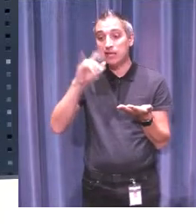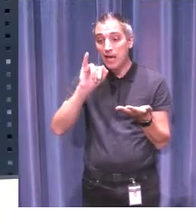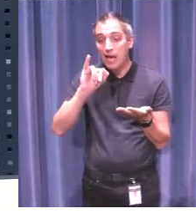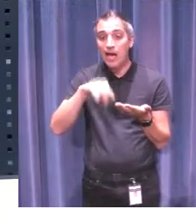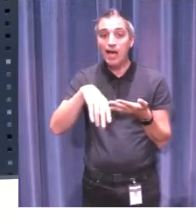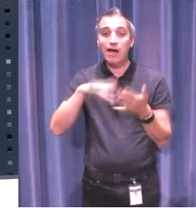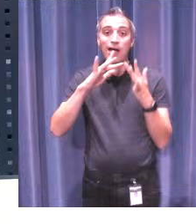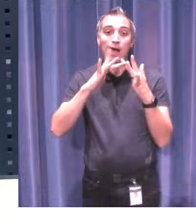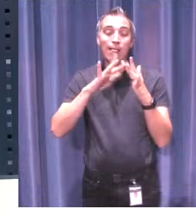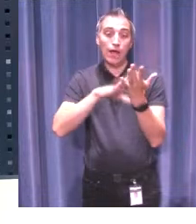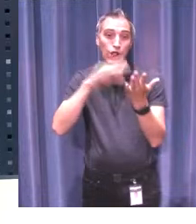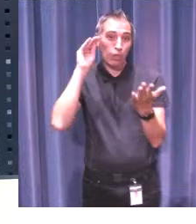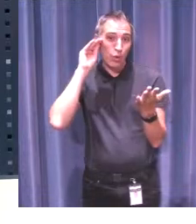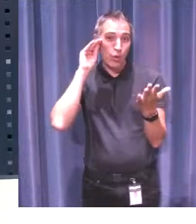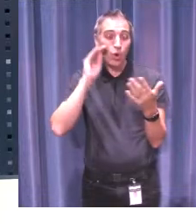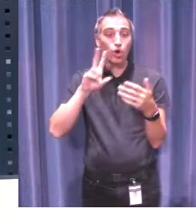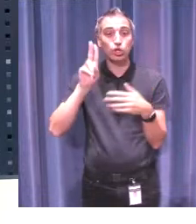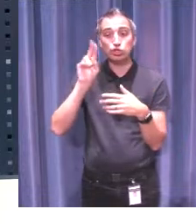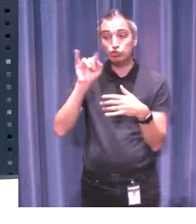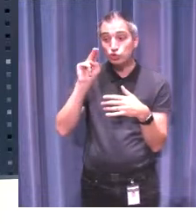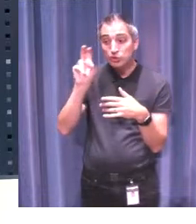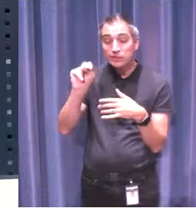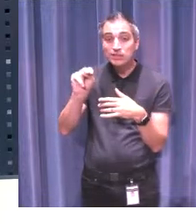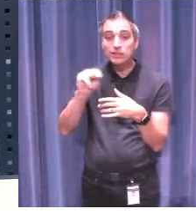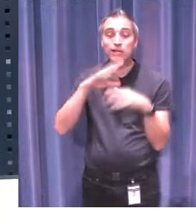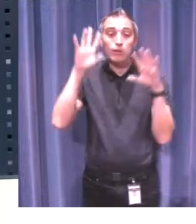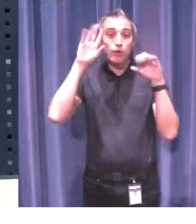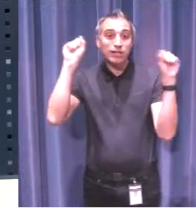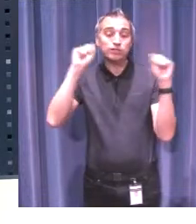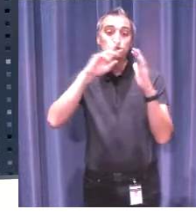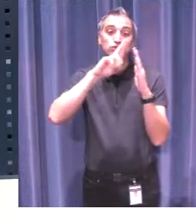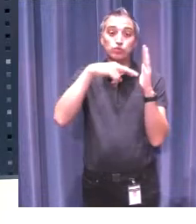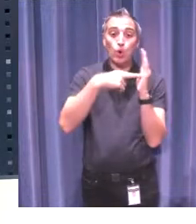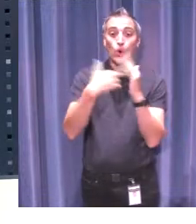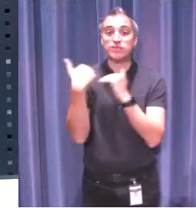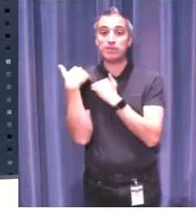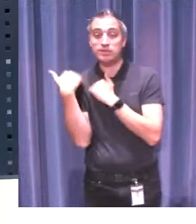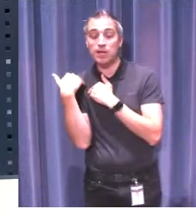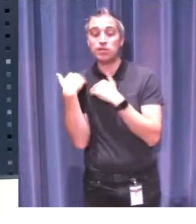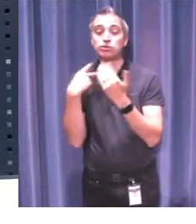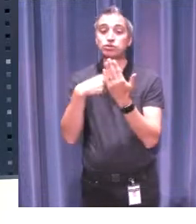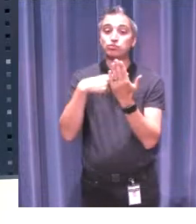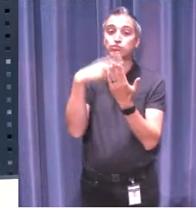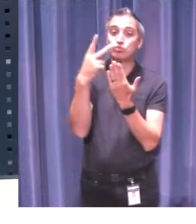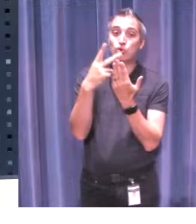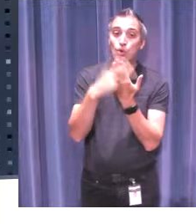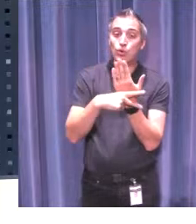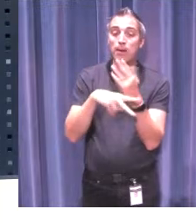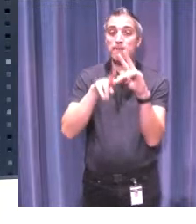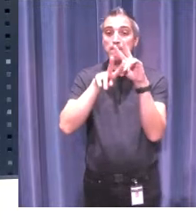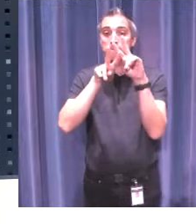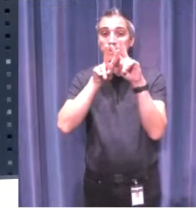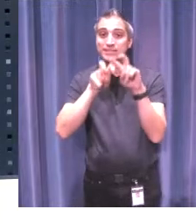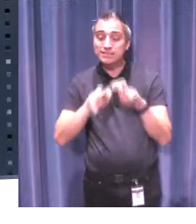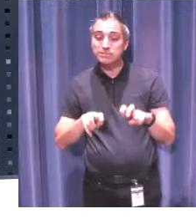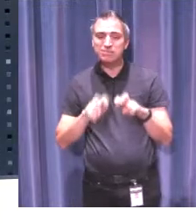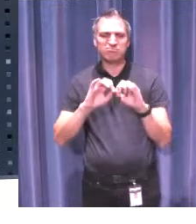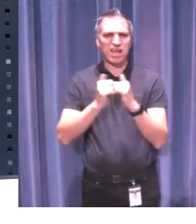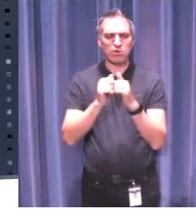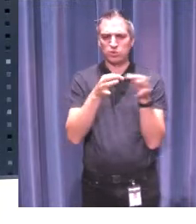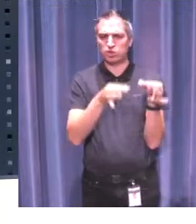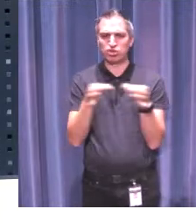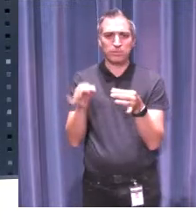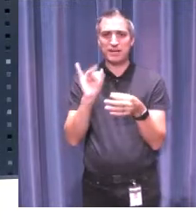organized labor, a president's roles, responsibilities, program assessments, how to determine